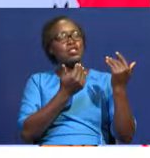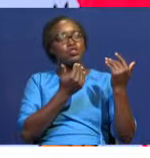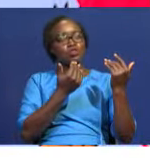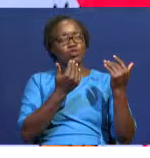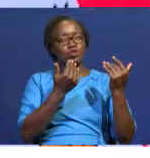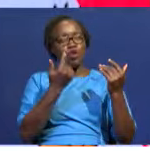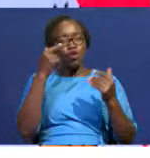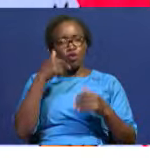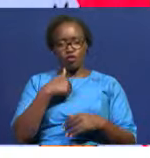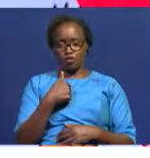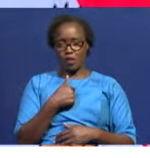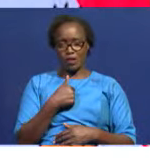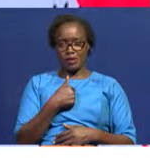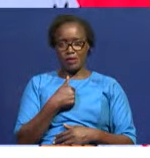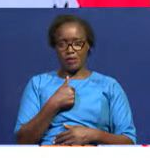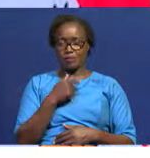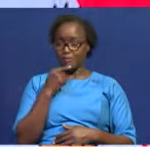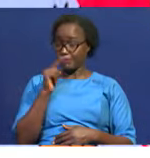expectations of me.